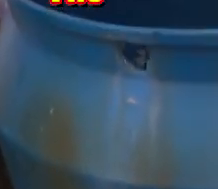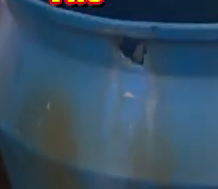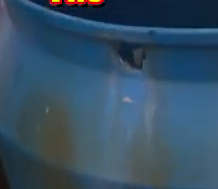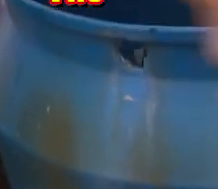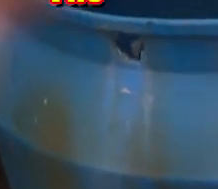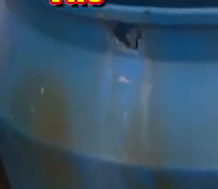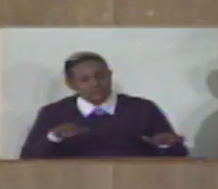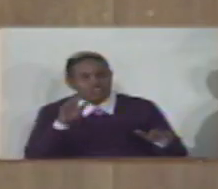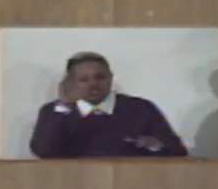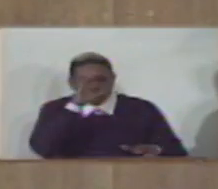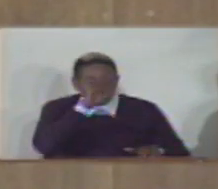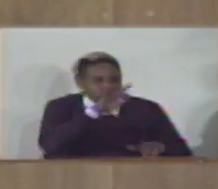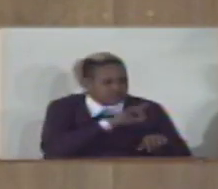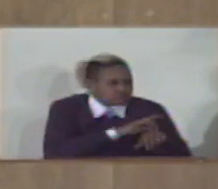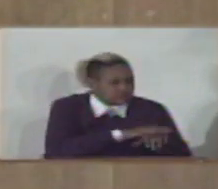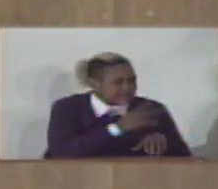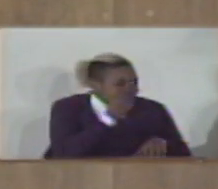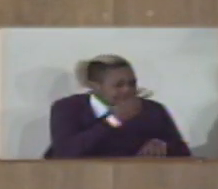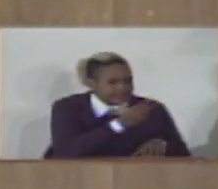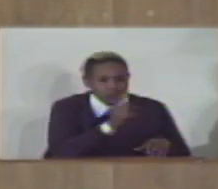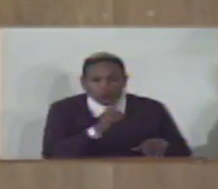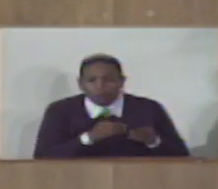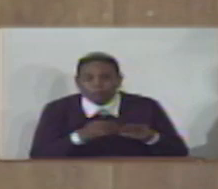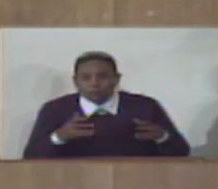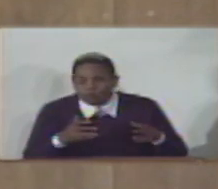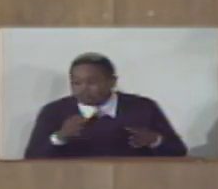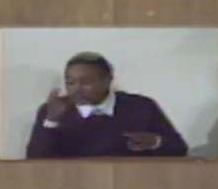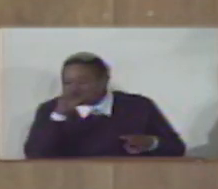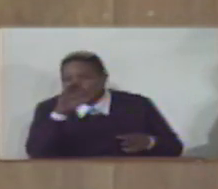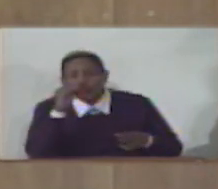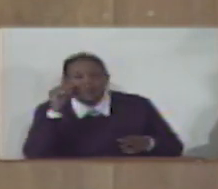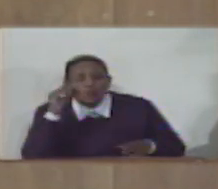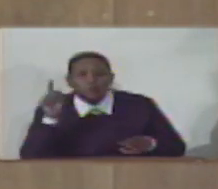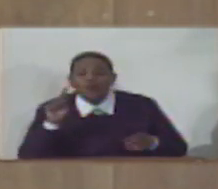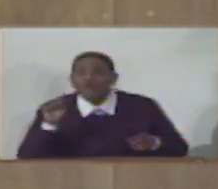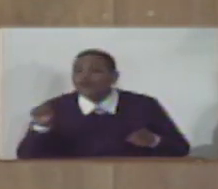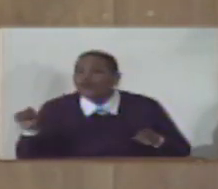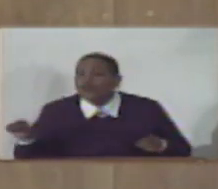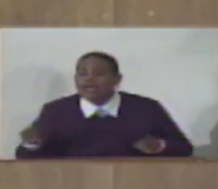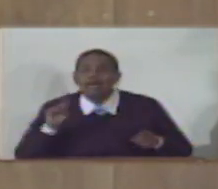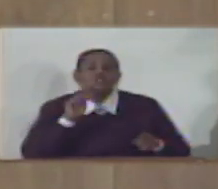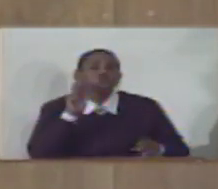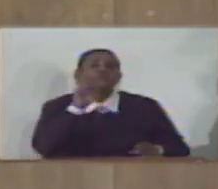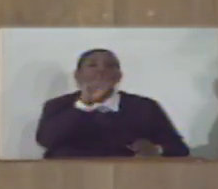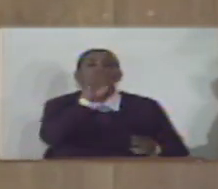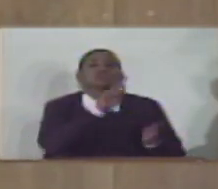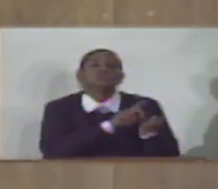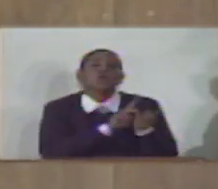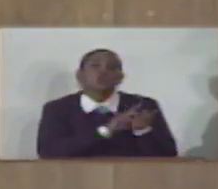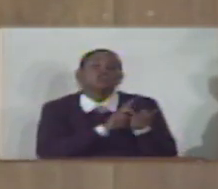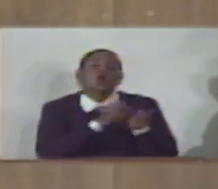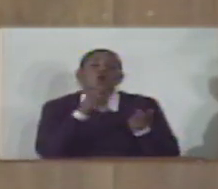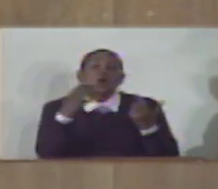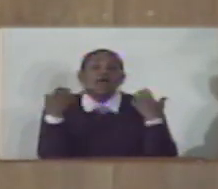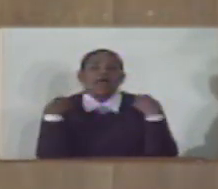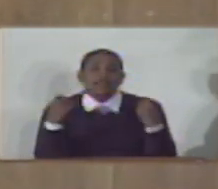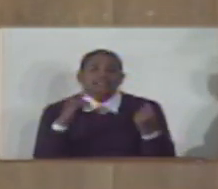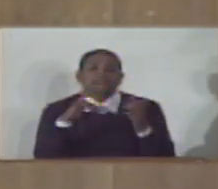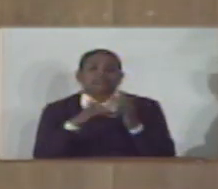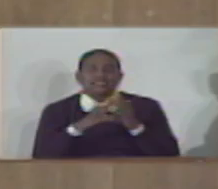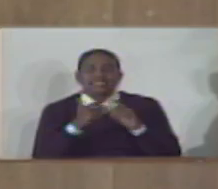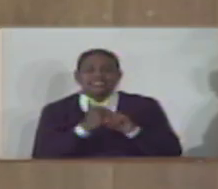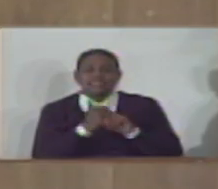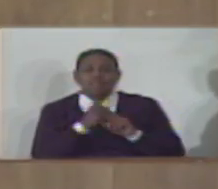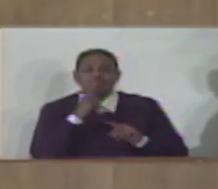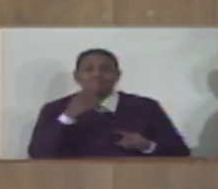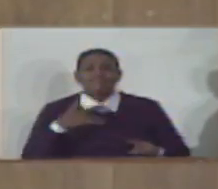outbreak has ended. In an update to the House Tuesday, Dr. Tufton said his ministry had received over 10,000 dengue notifications